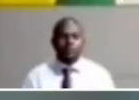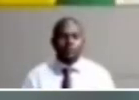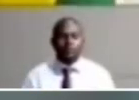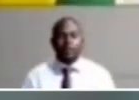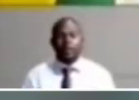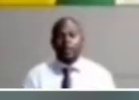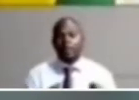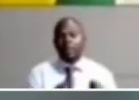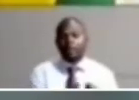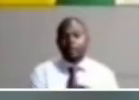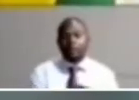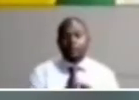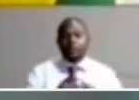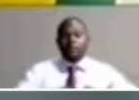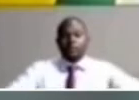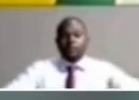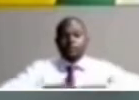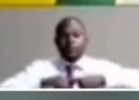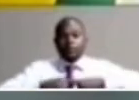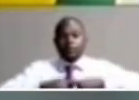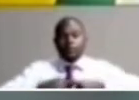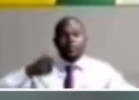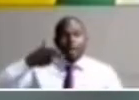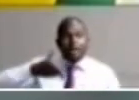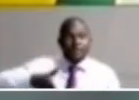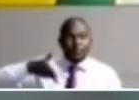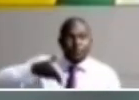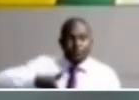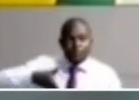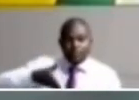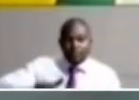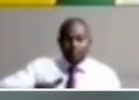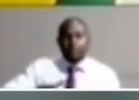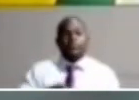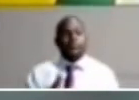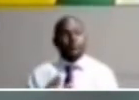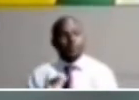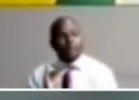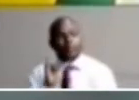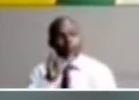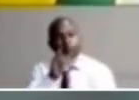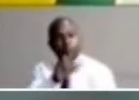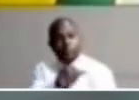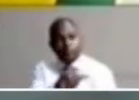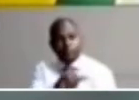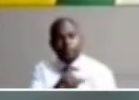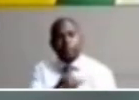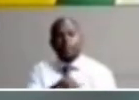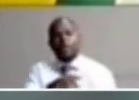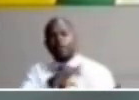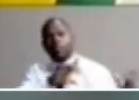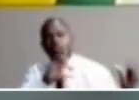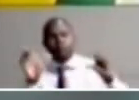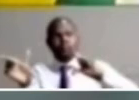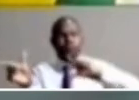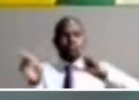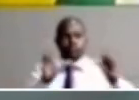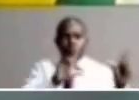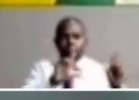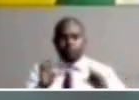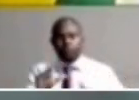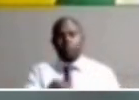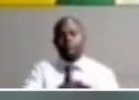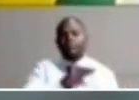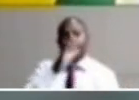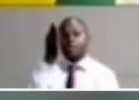Number 10, cargo transport by train, by plane, by lorry, by